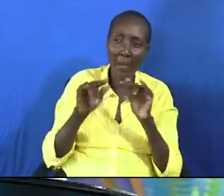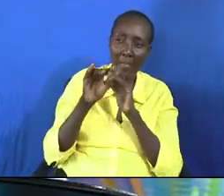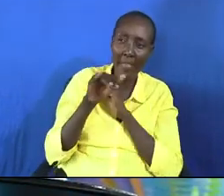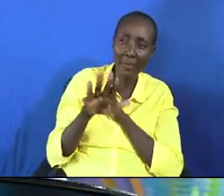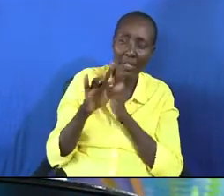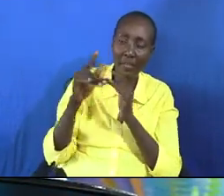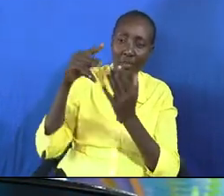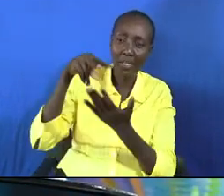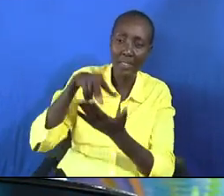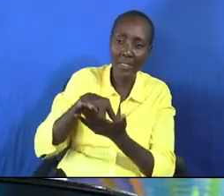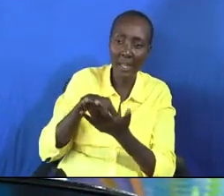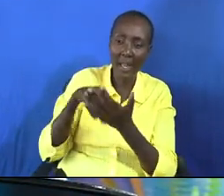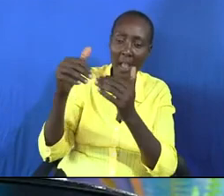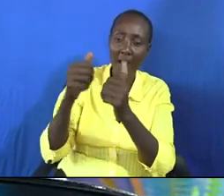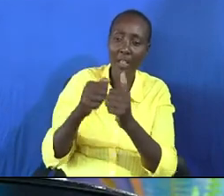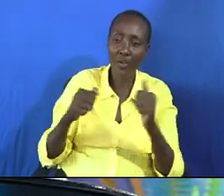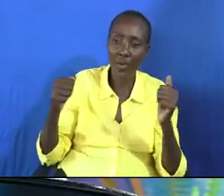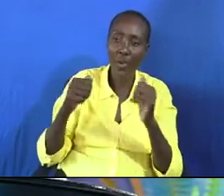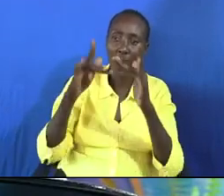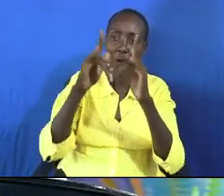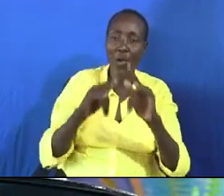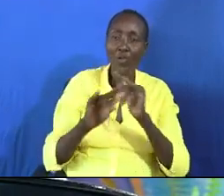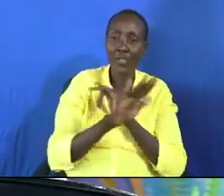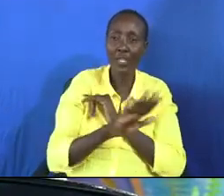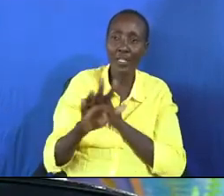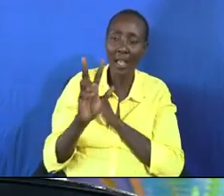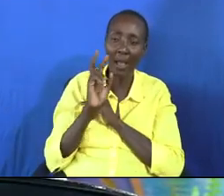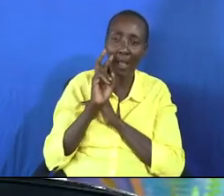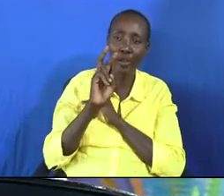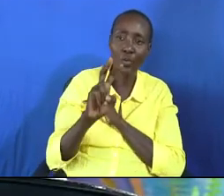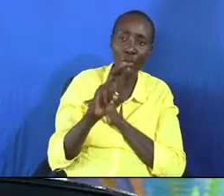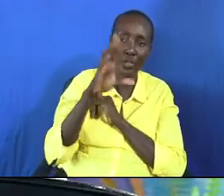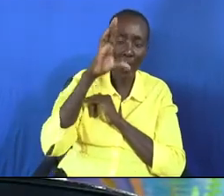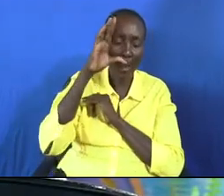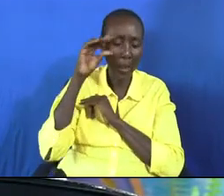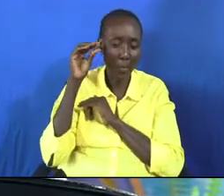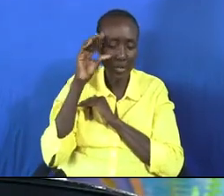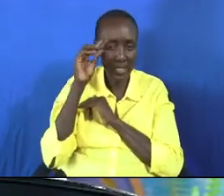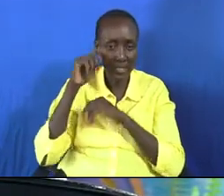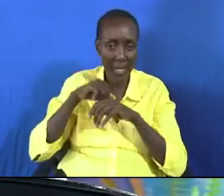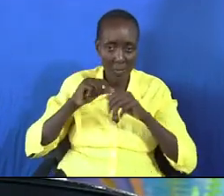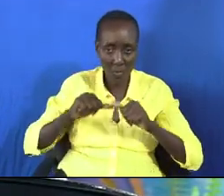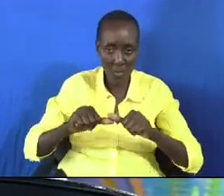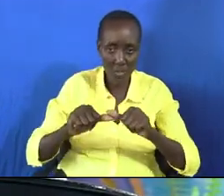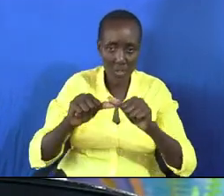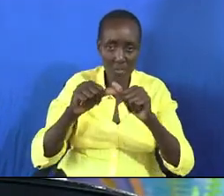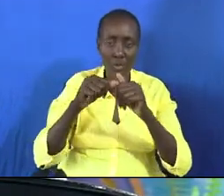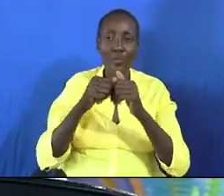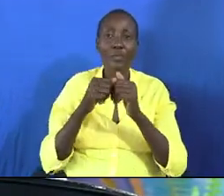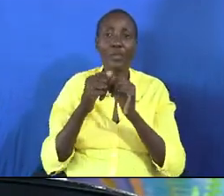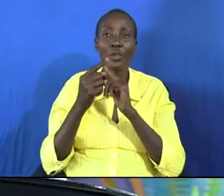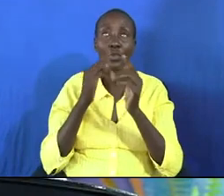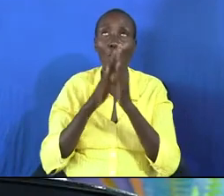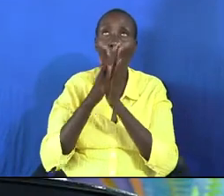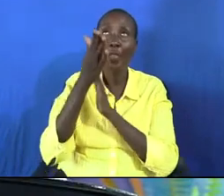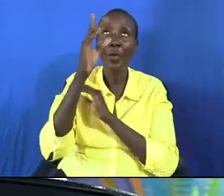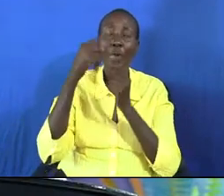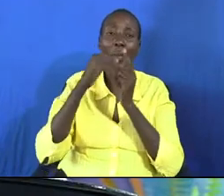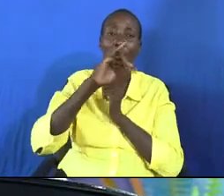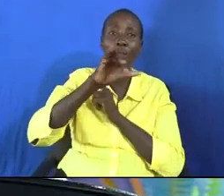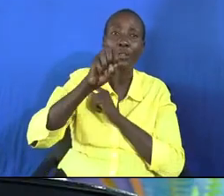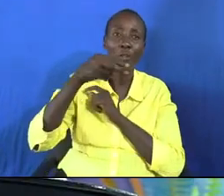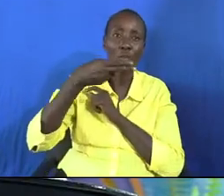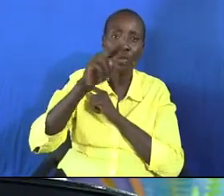stand at the door of their tents and watch Moses as he's doing his business. But Joshua